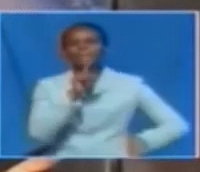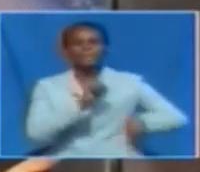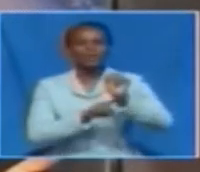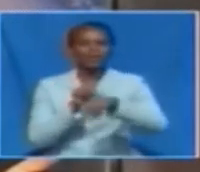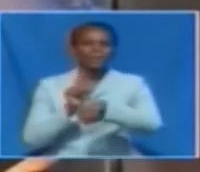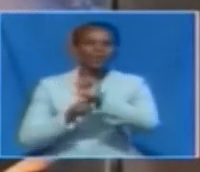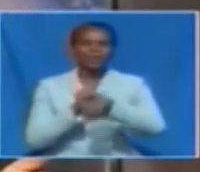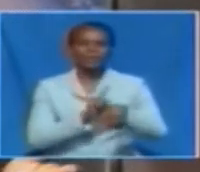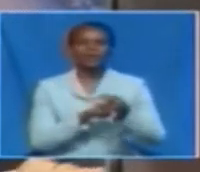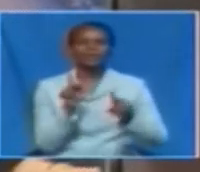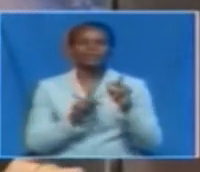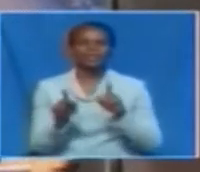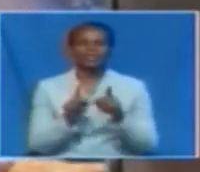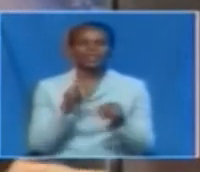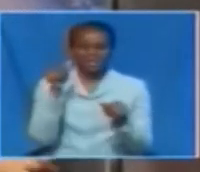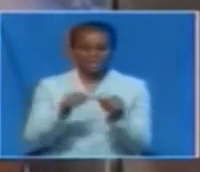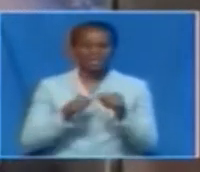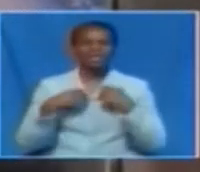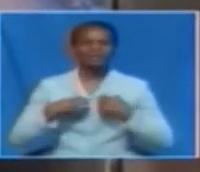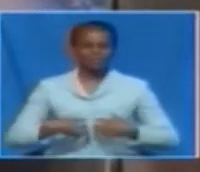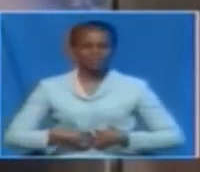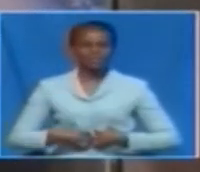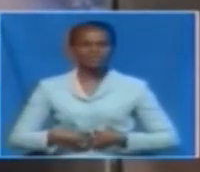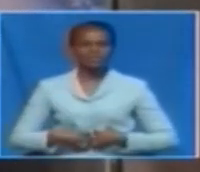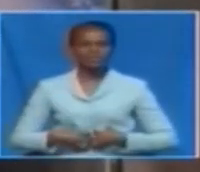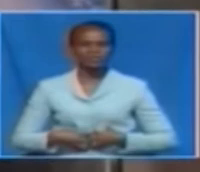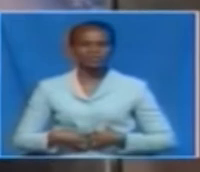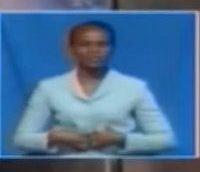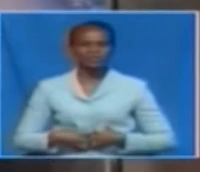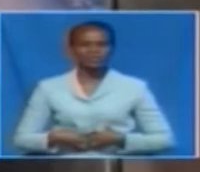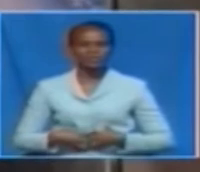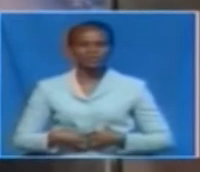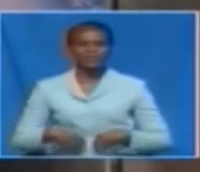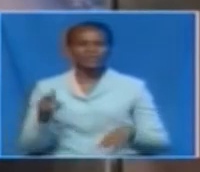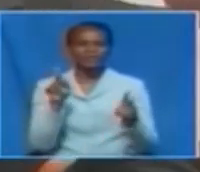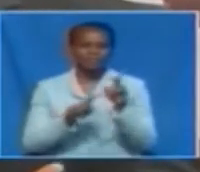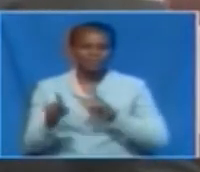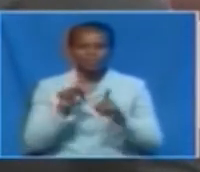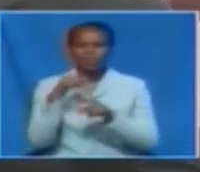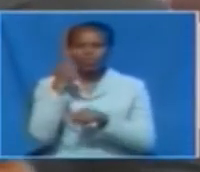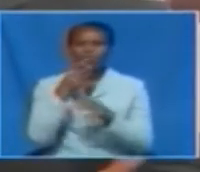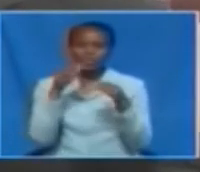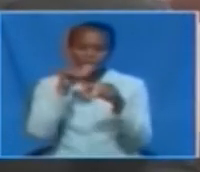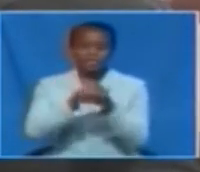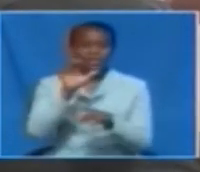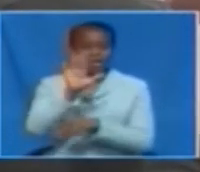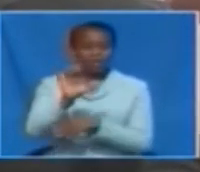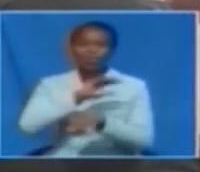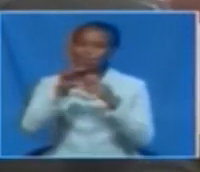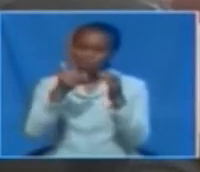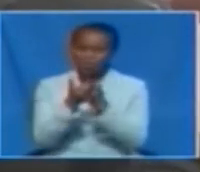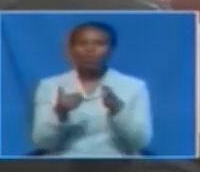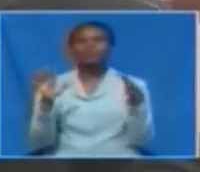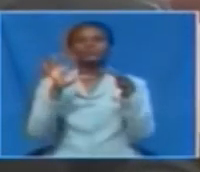were in the Everybody found the MMD, the people that are there. Senior party members. Absolutely not. The people that are there, almost all of them just